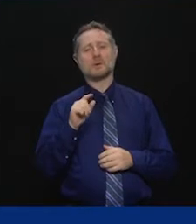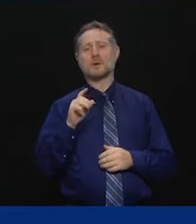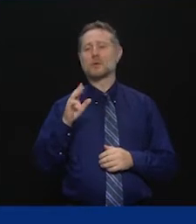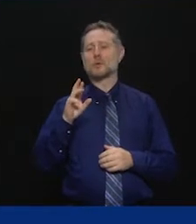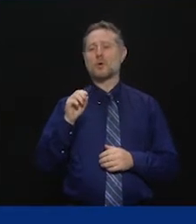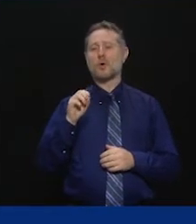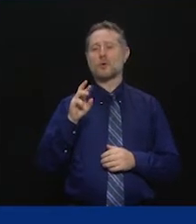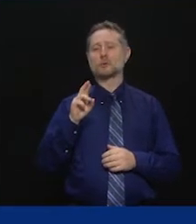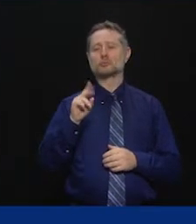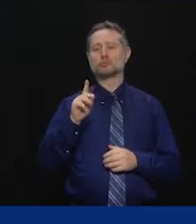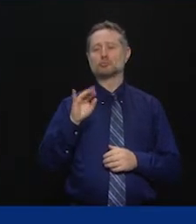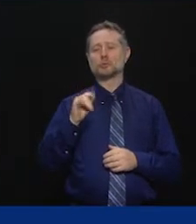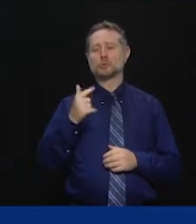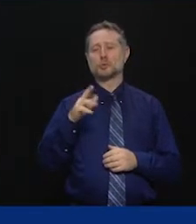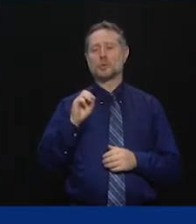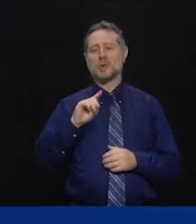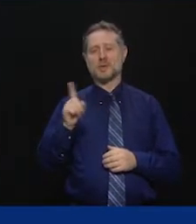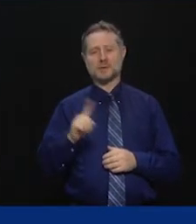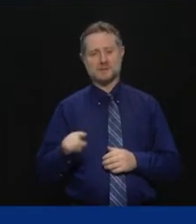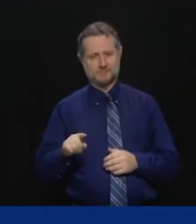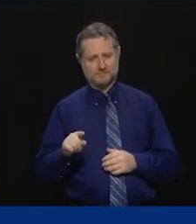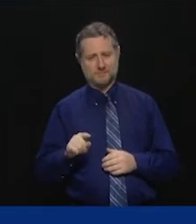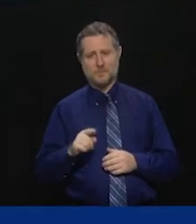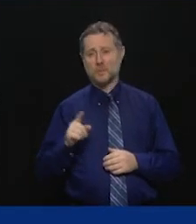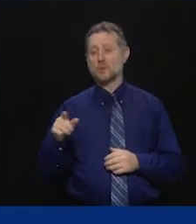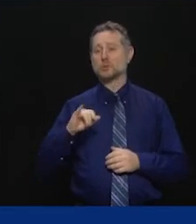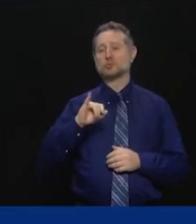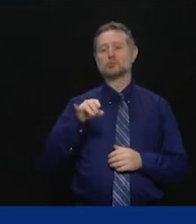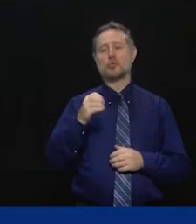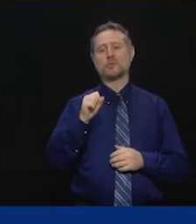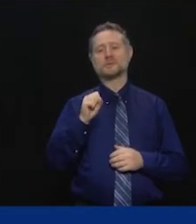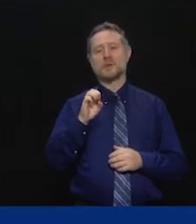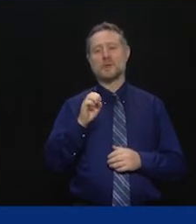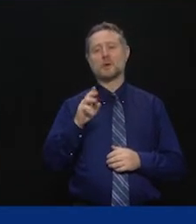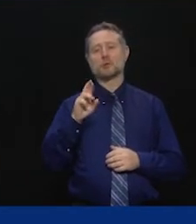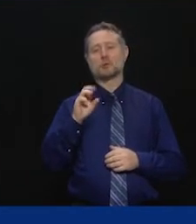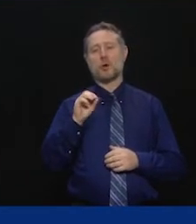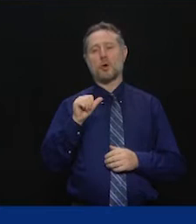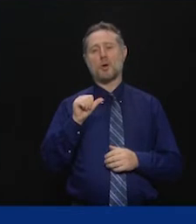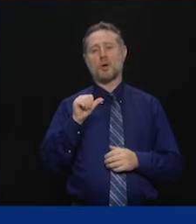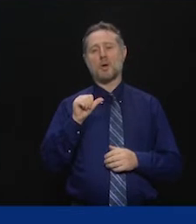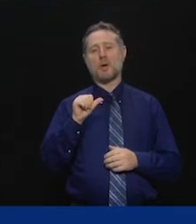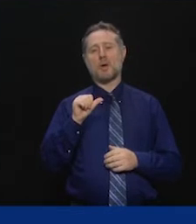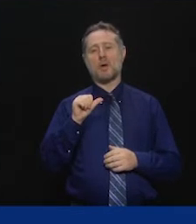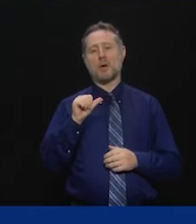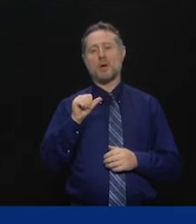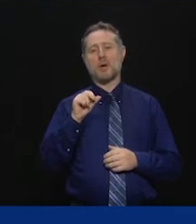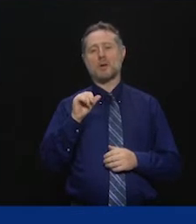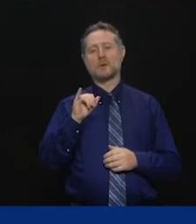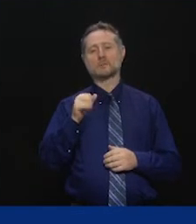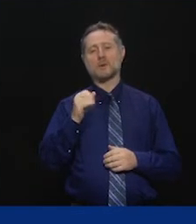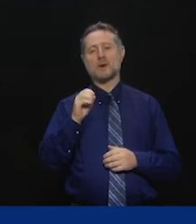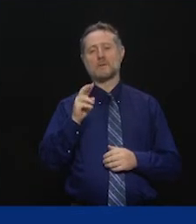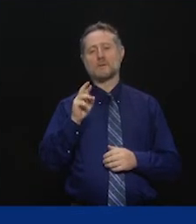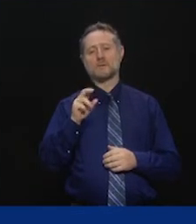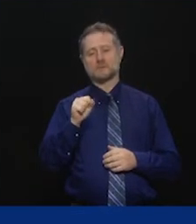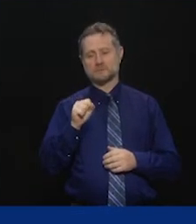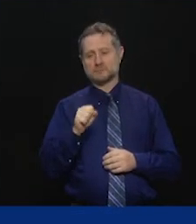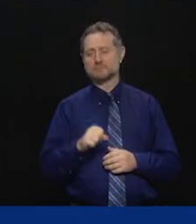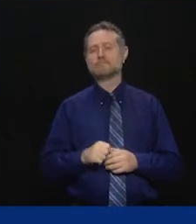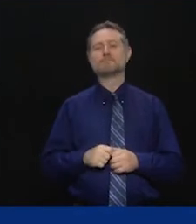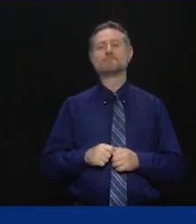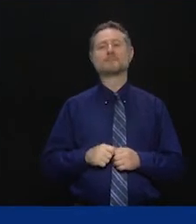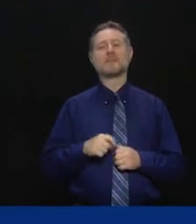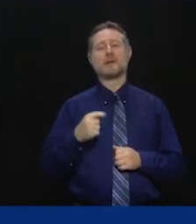But also, we have an incredible cabinet. And I want to continue to diversify my cabinet as I'm building my team